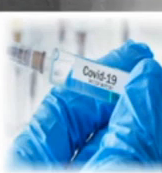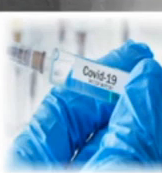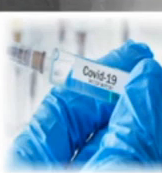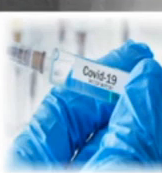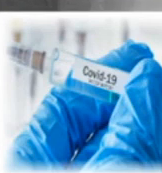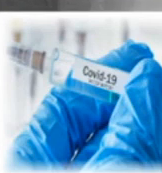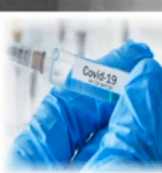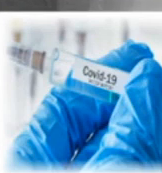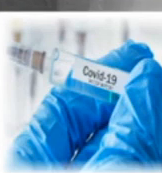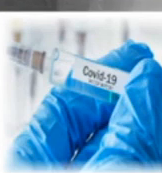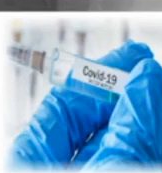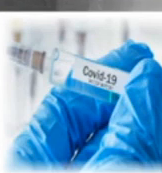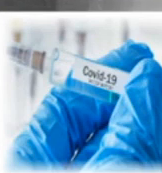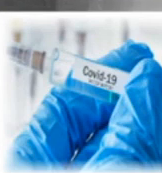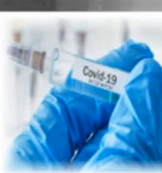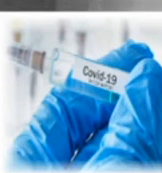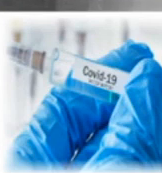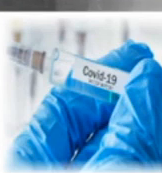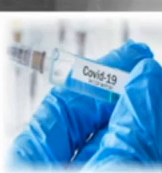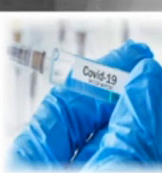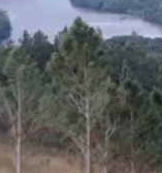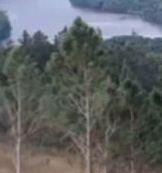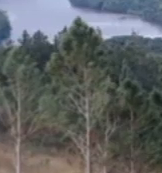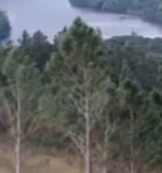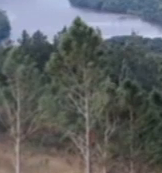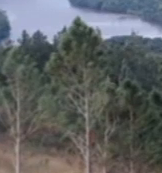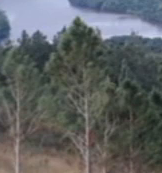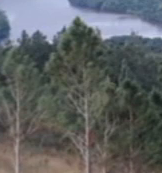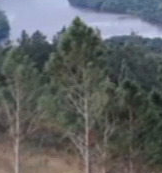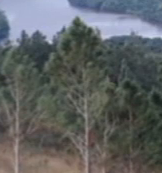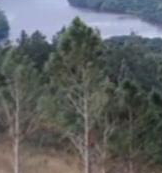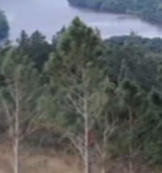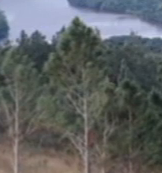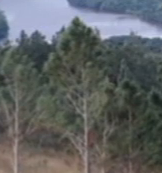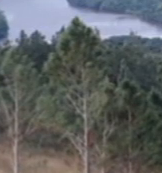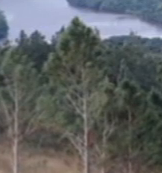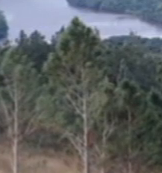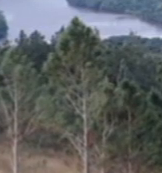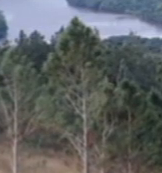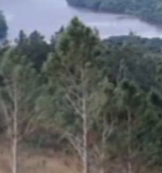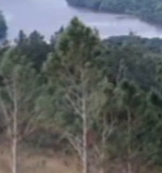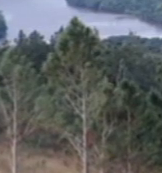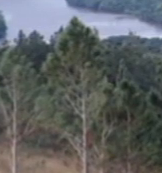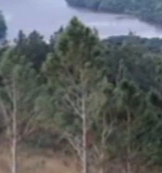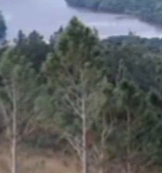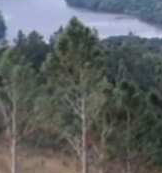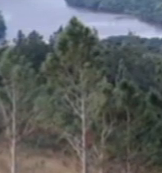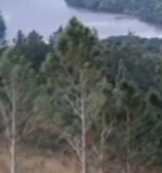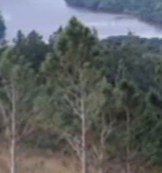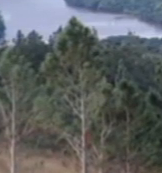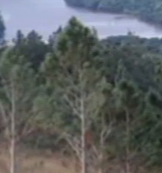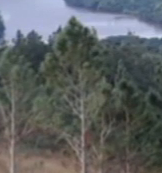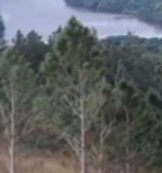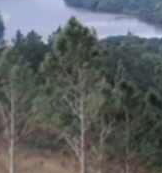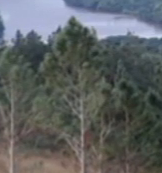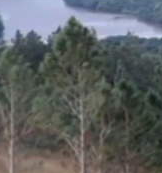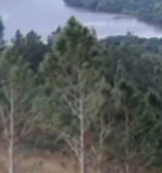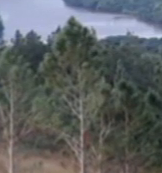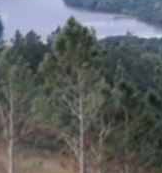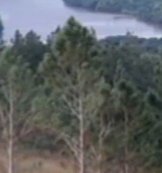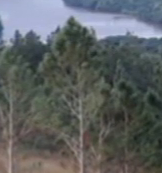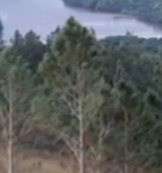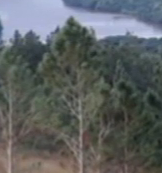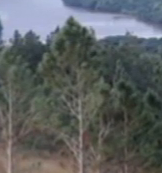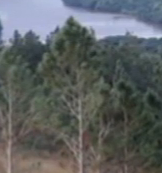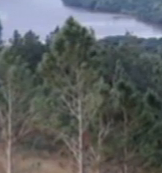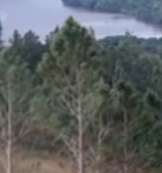our FBC News website to answer. And to our shot of the day, the Ndreketi River Valley in Vanuatu captured beautifully.